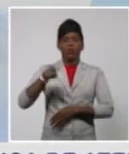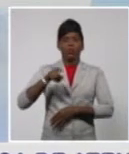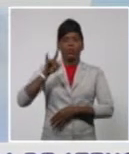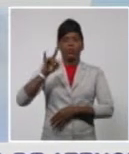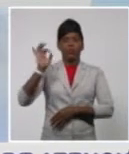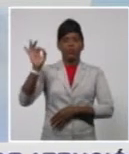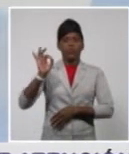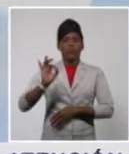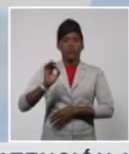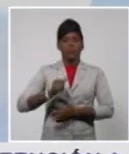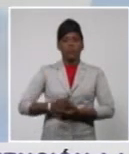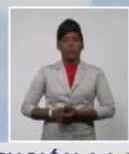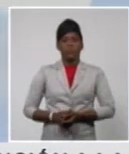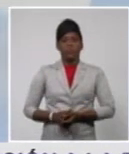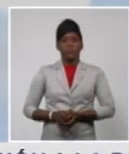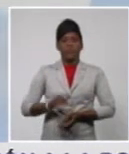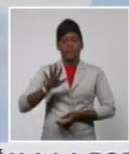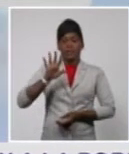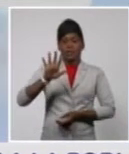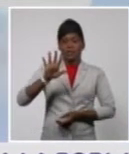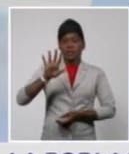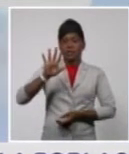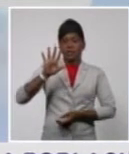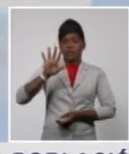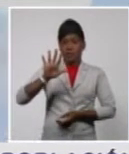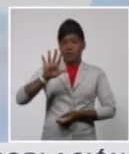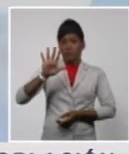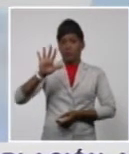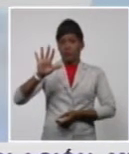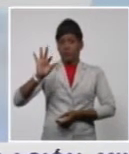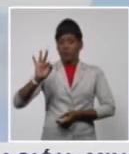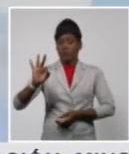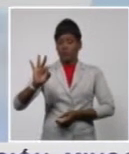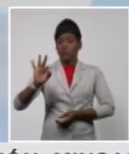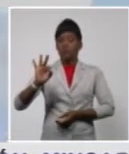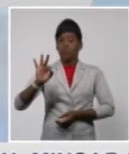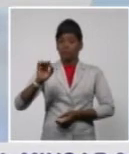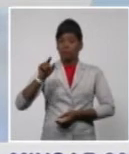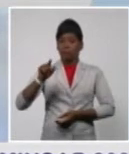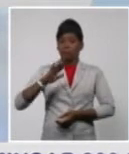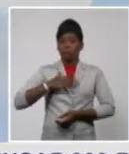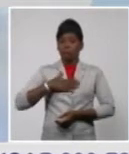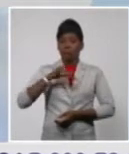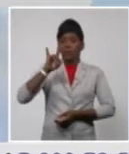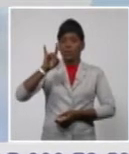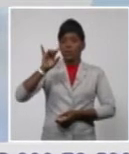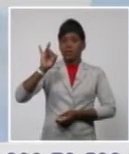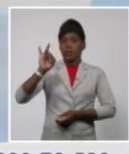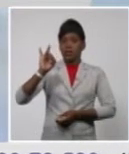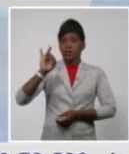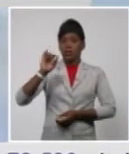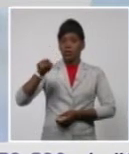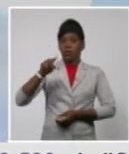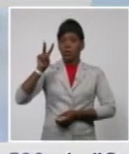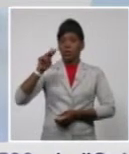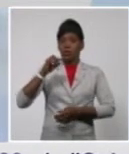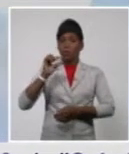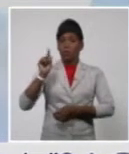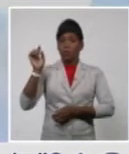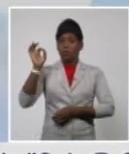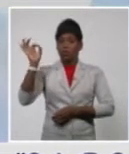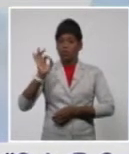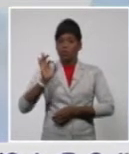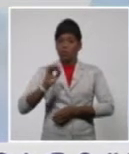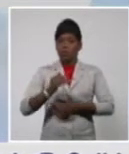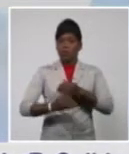which 558, or the 97.2%, present a clinically stable evolution. We